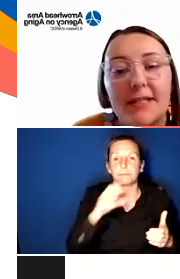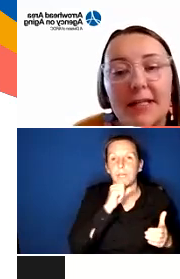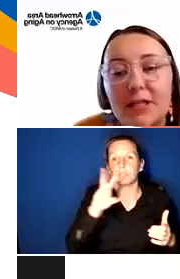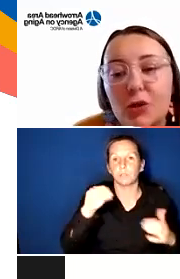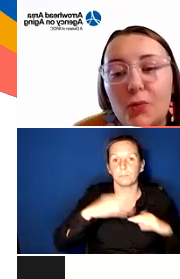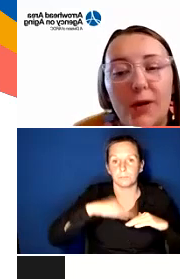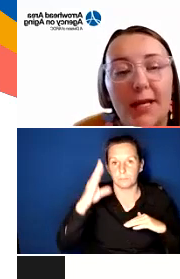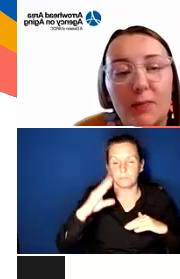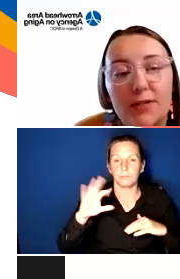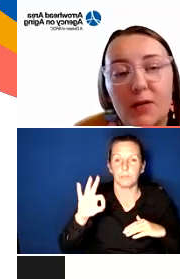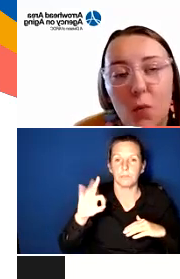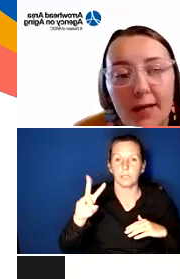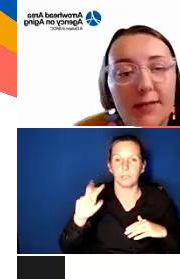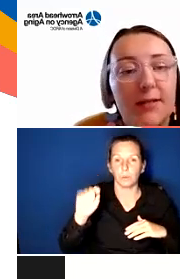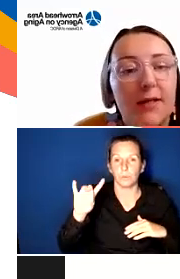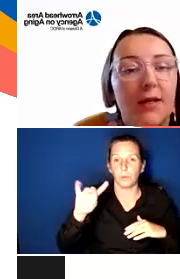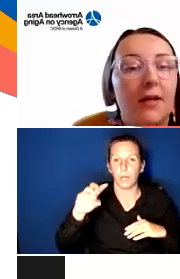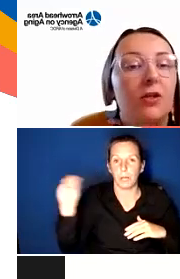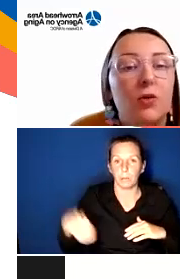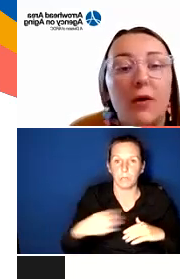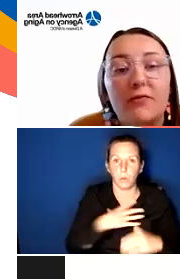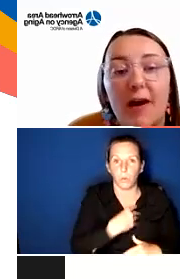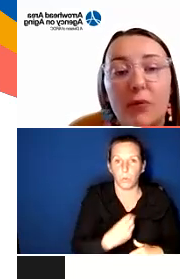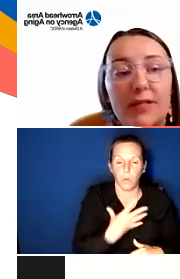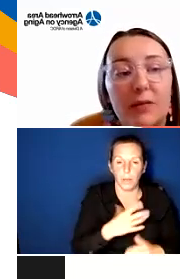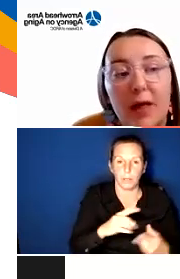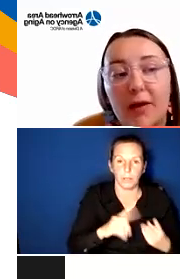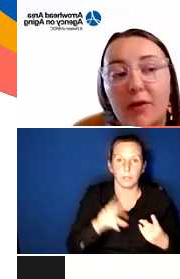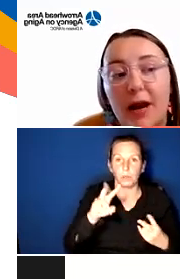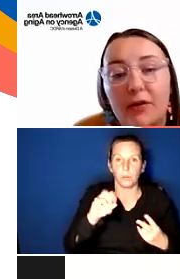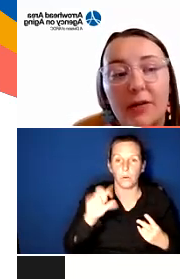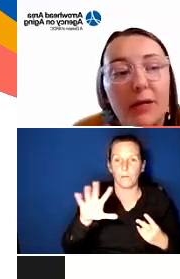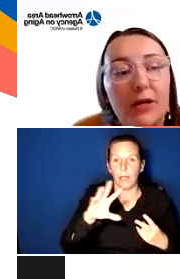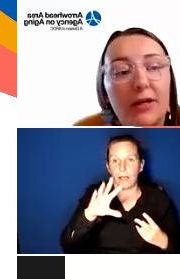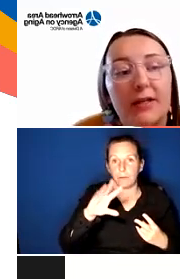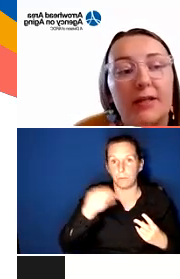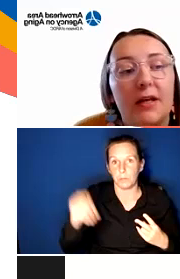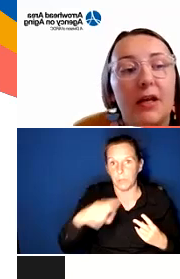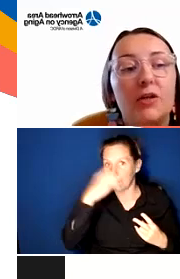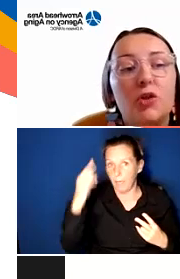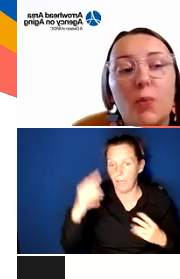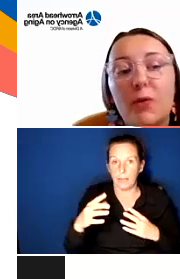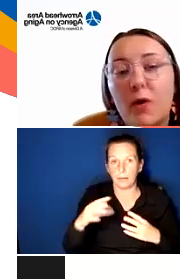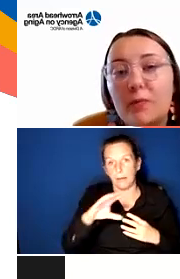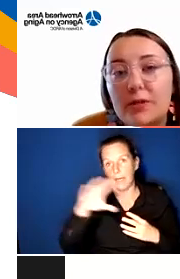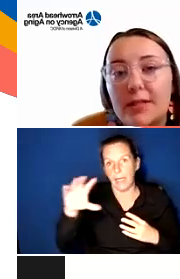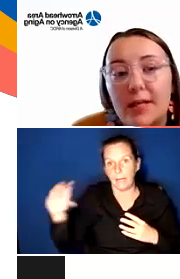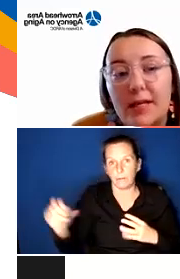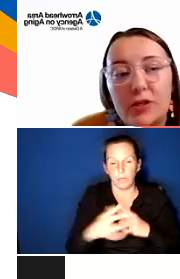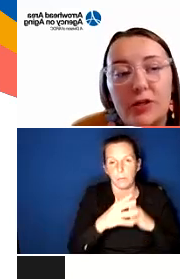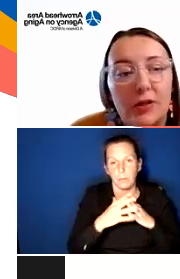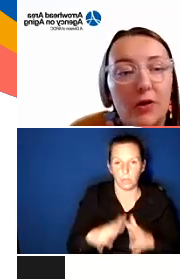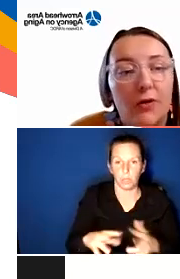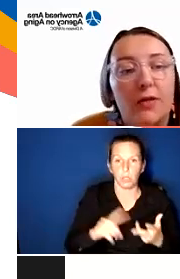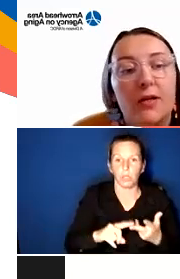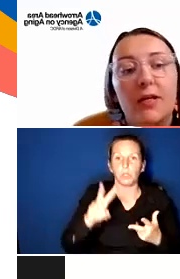as 92.8% white, 2.5% Black or African American, 2.1%